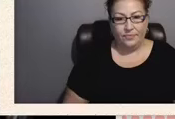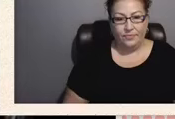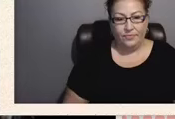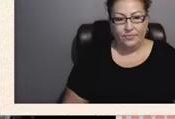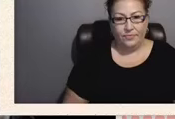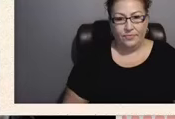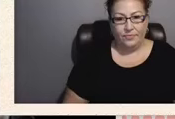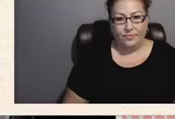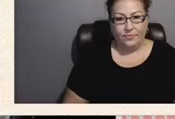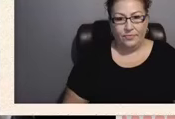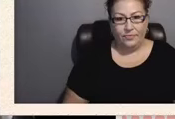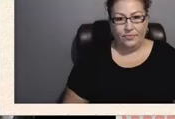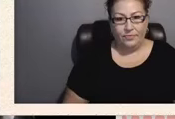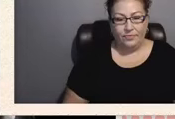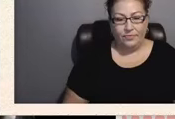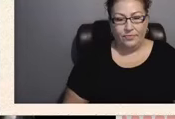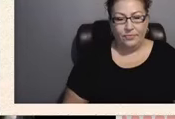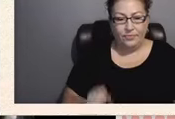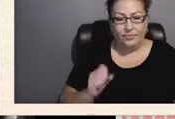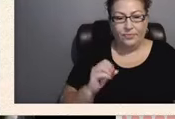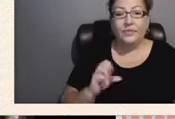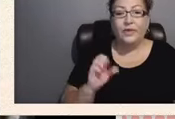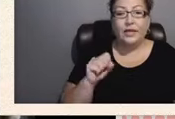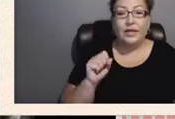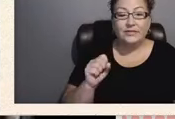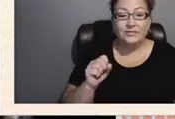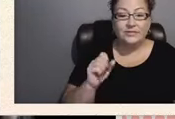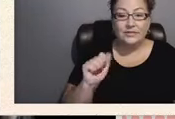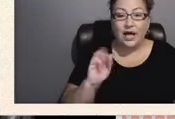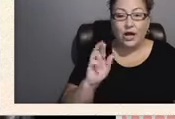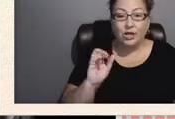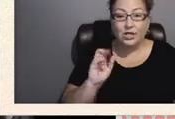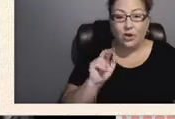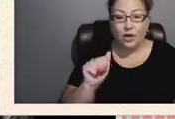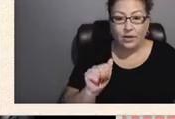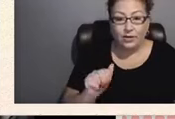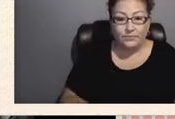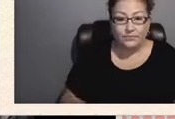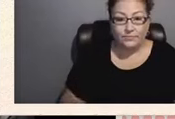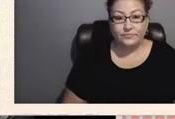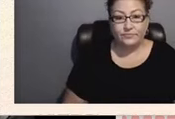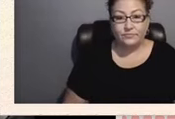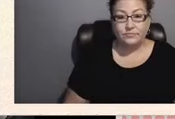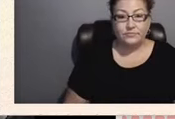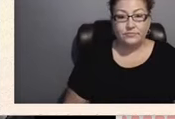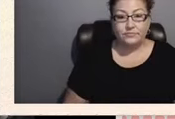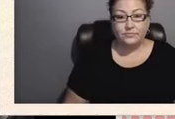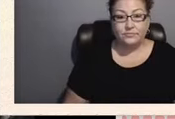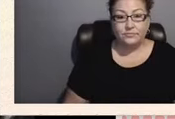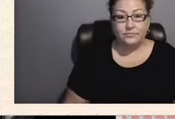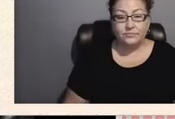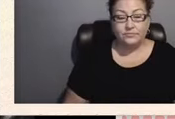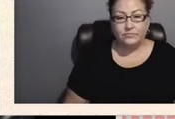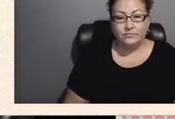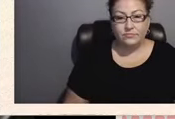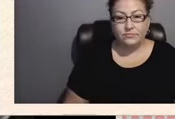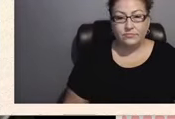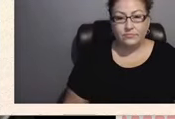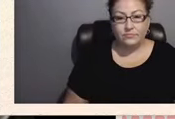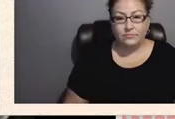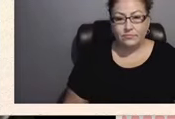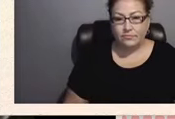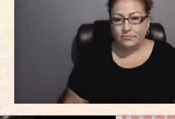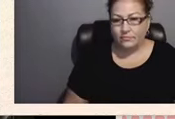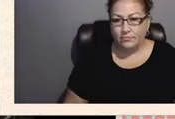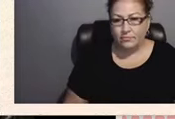So, yes, Arizona. What a great job you've done. What a great job you've